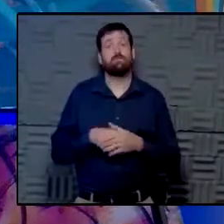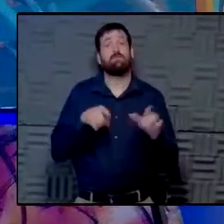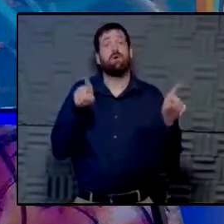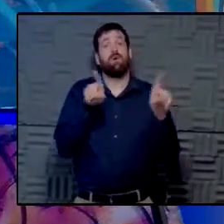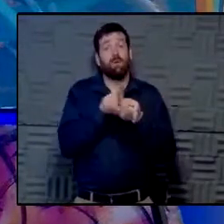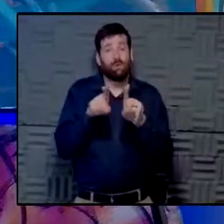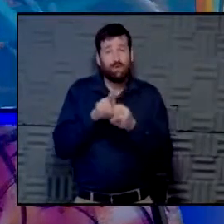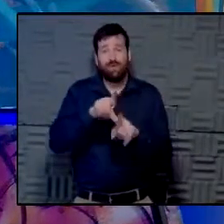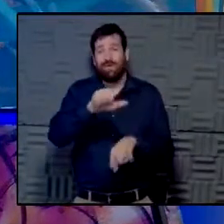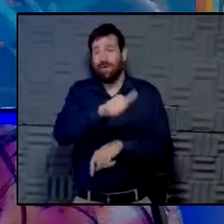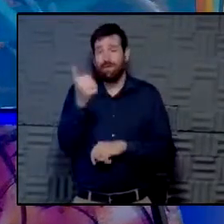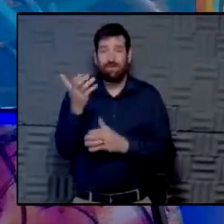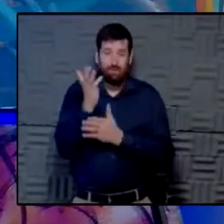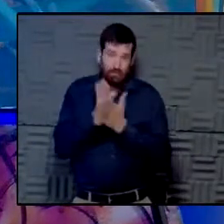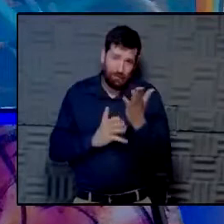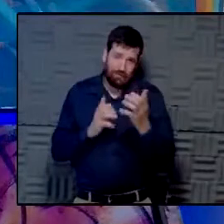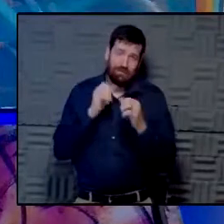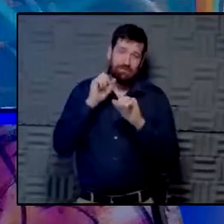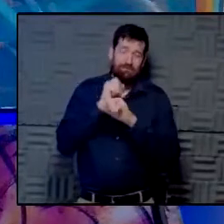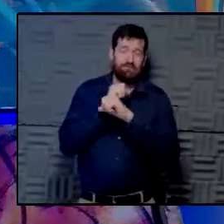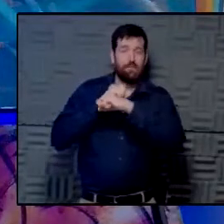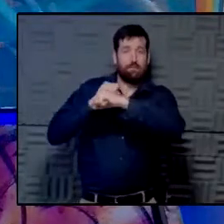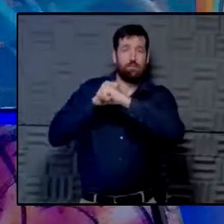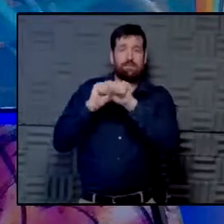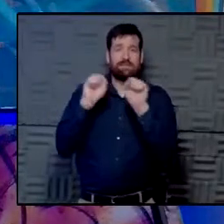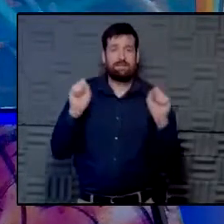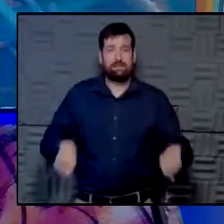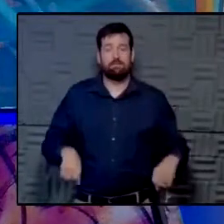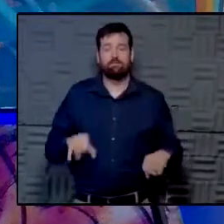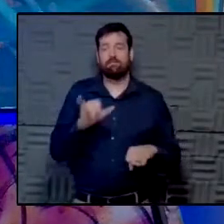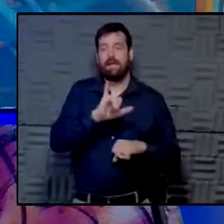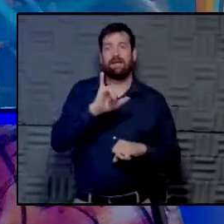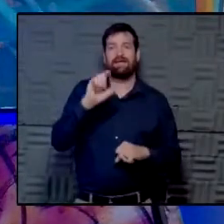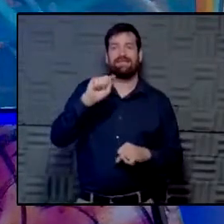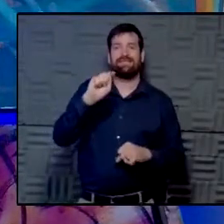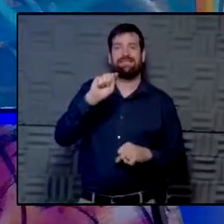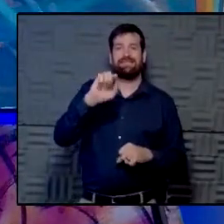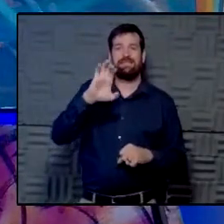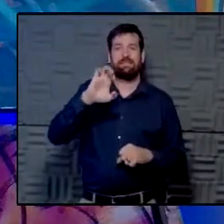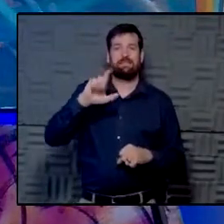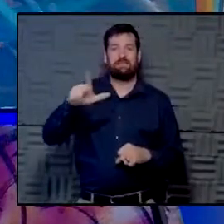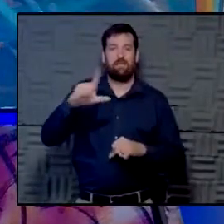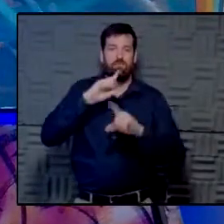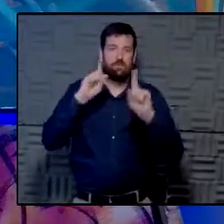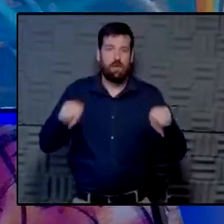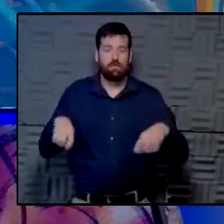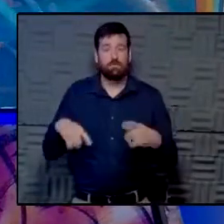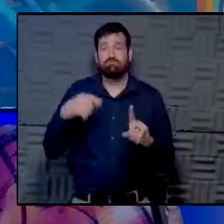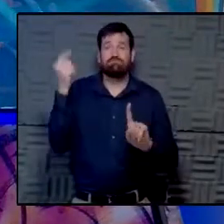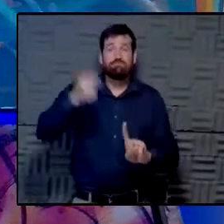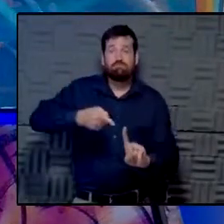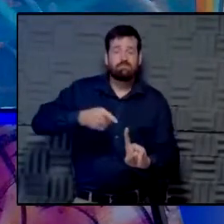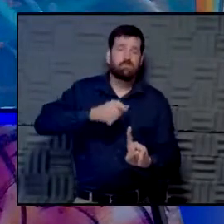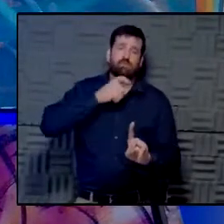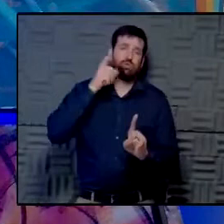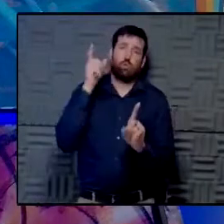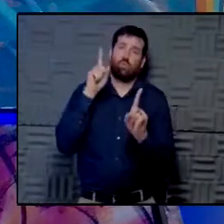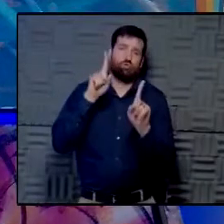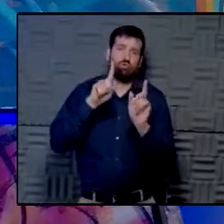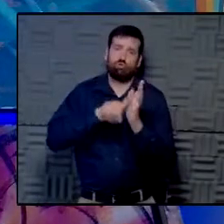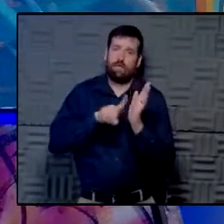other components of the immune system, such as the T-cell response. So really the guidance is don't check